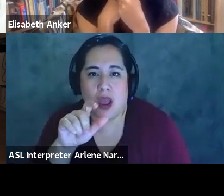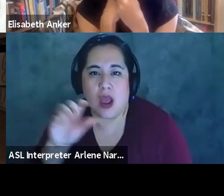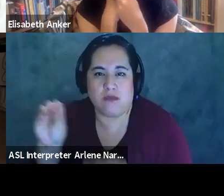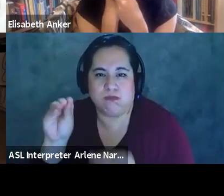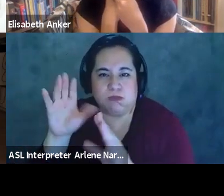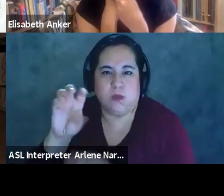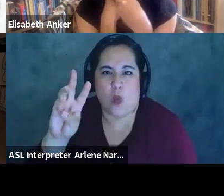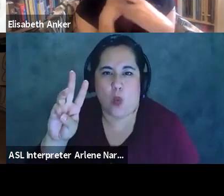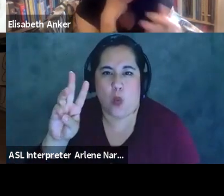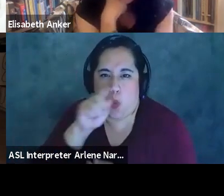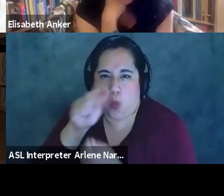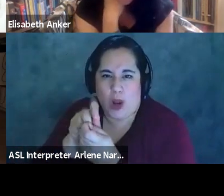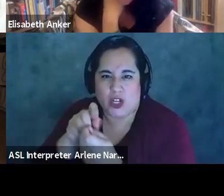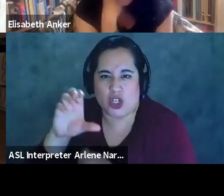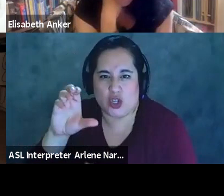In